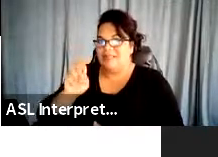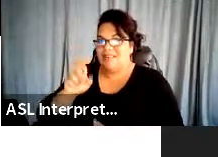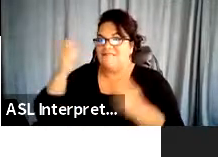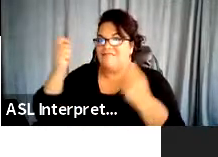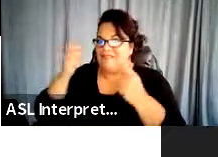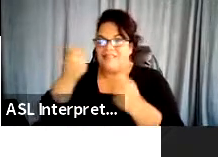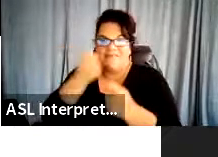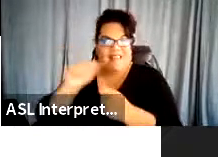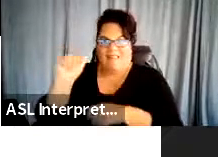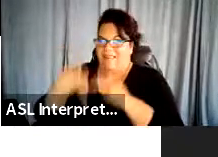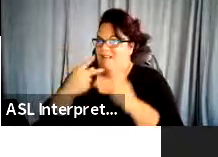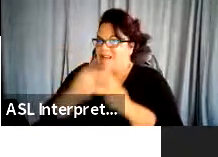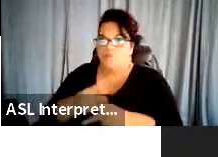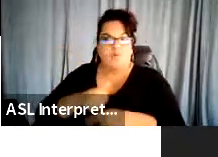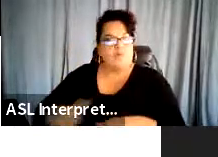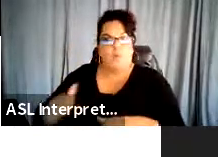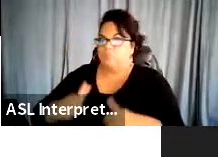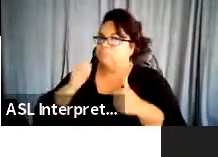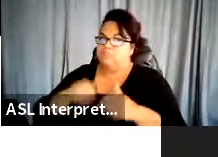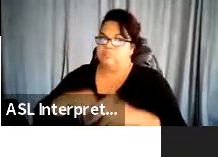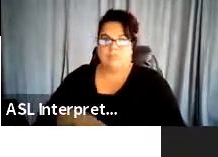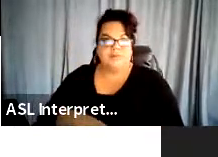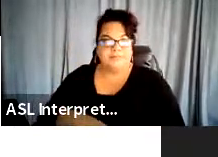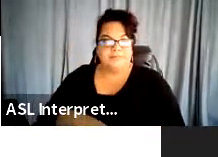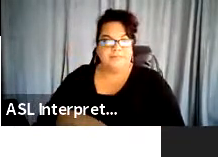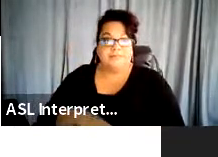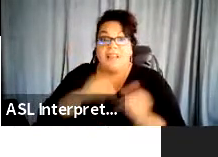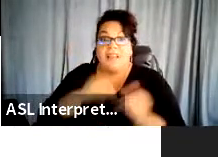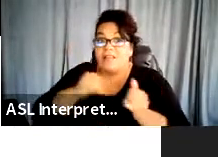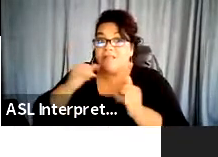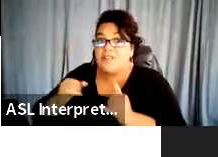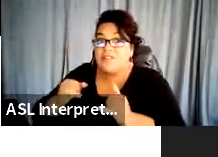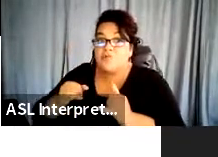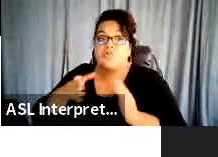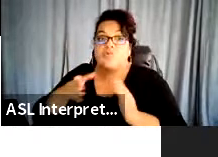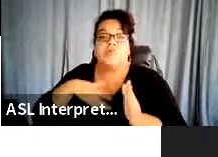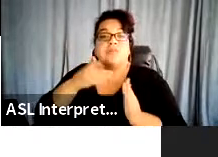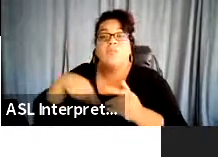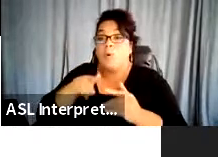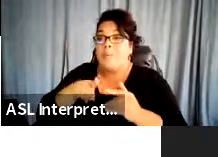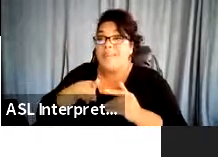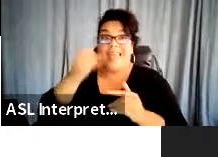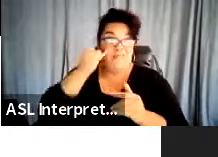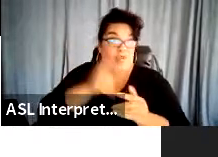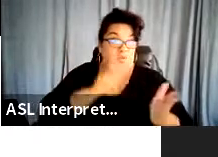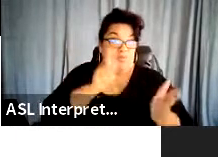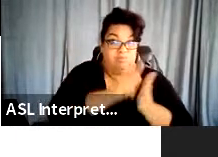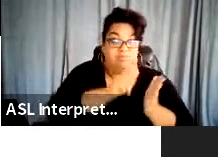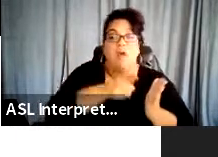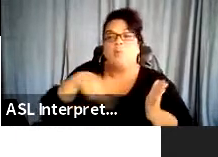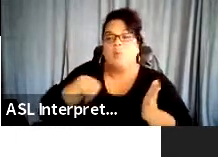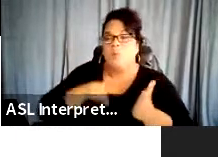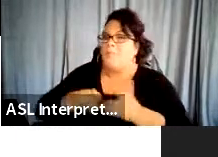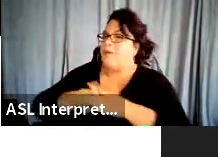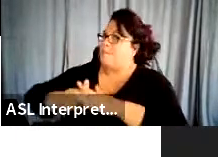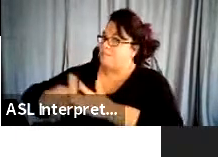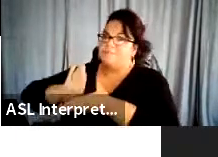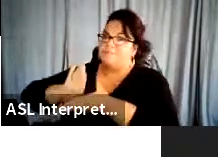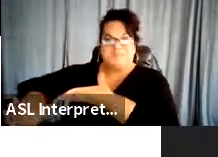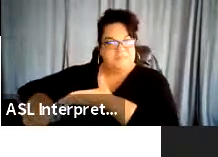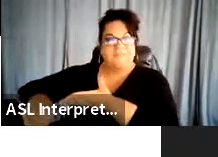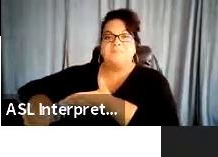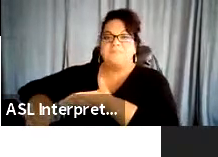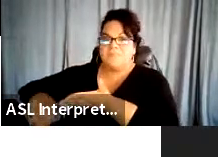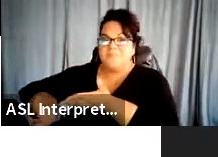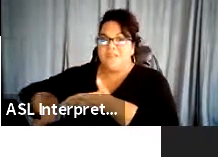Individuals violating the safer spaces policy may be sanctioned or expelled from the space or the event at the